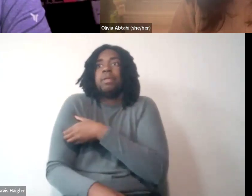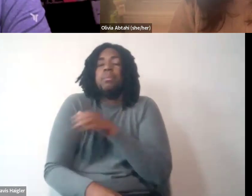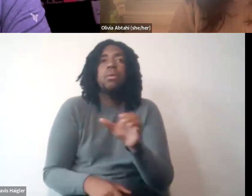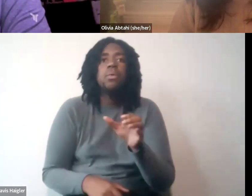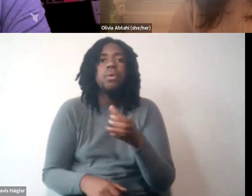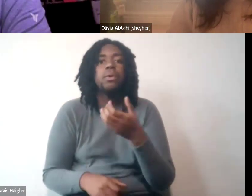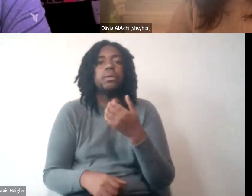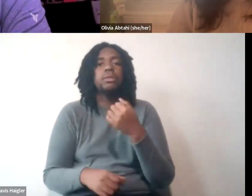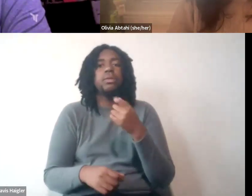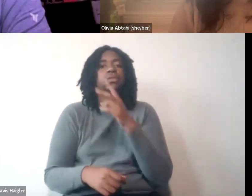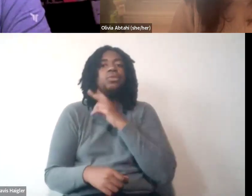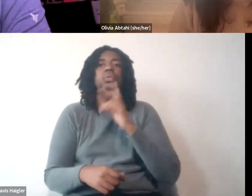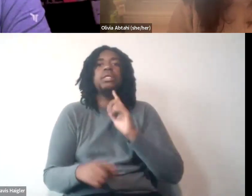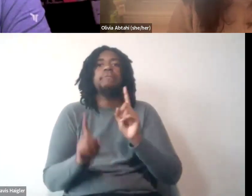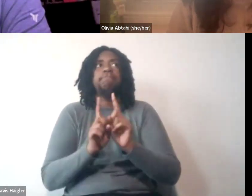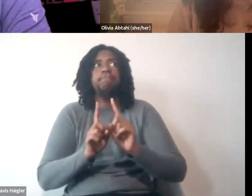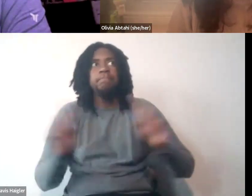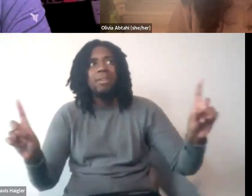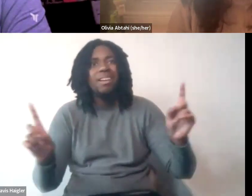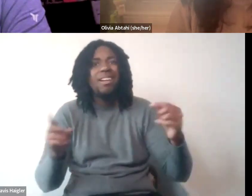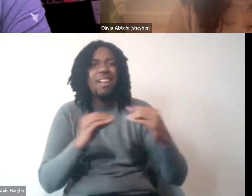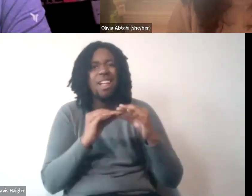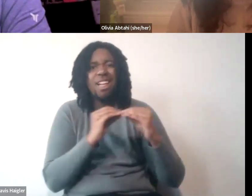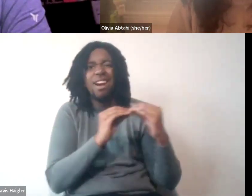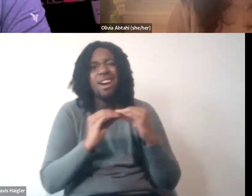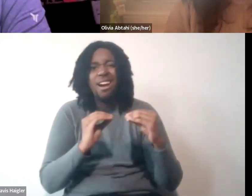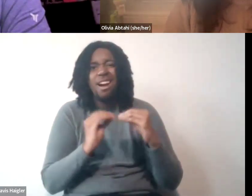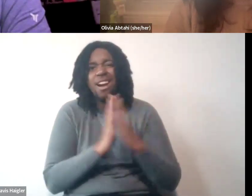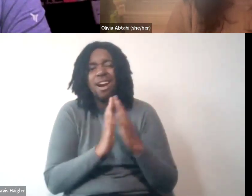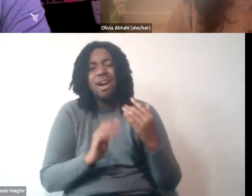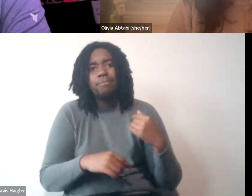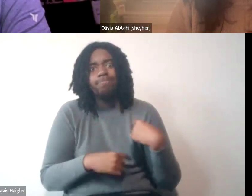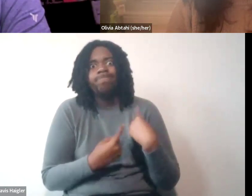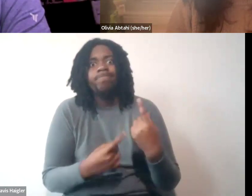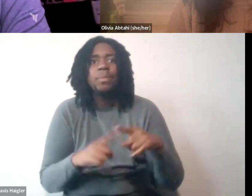always been at odds, must join together to save their small town.